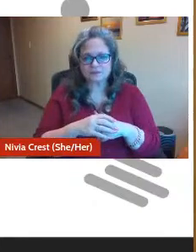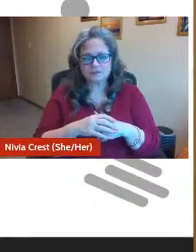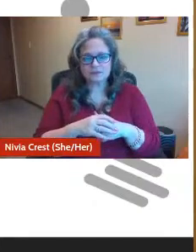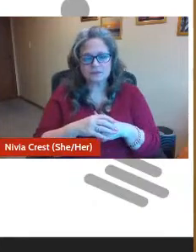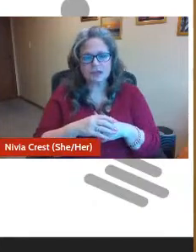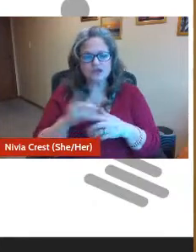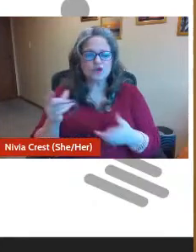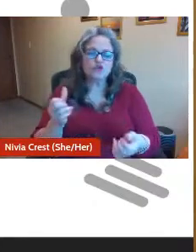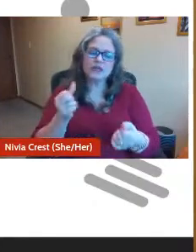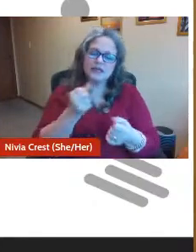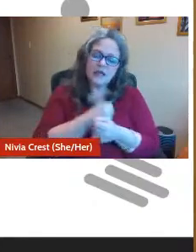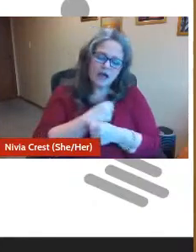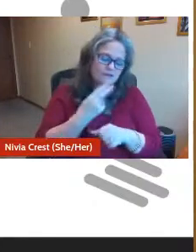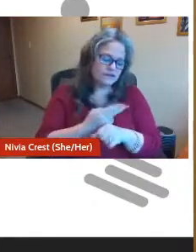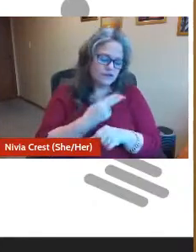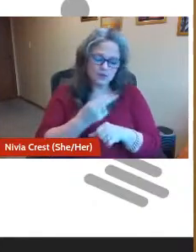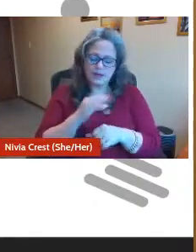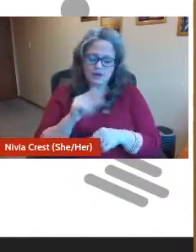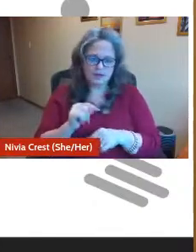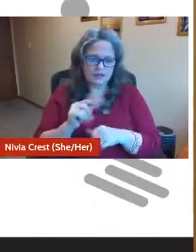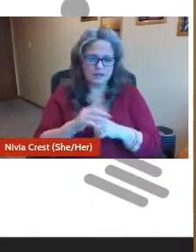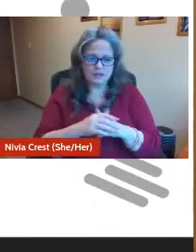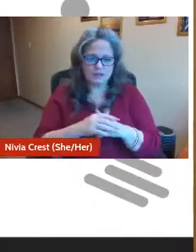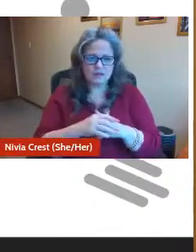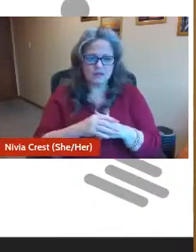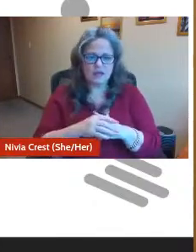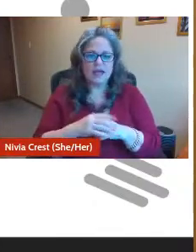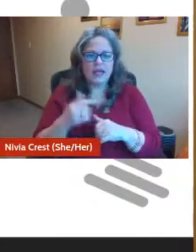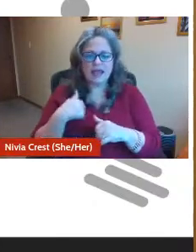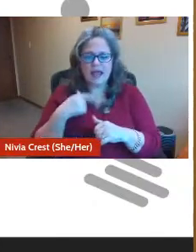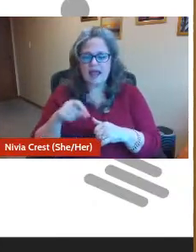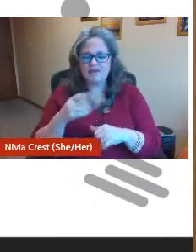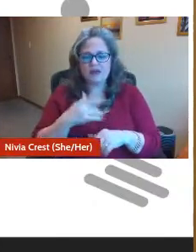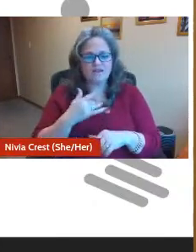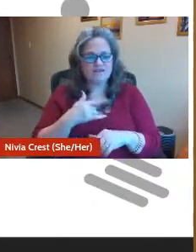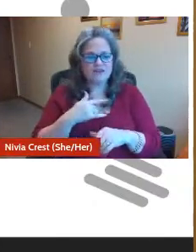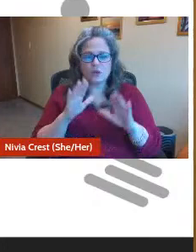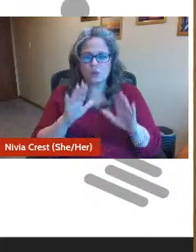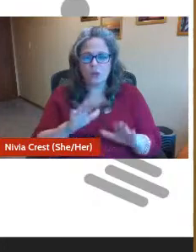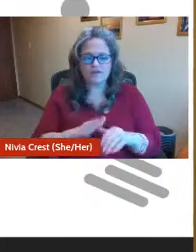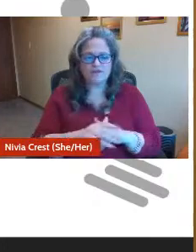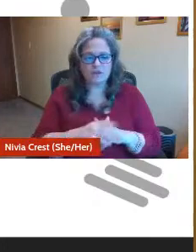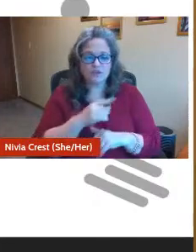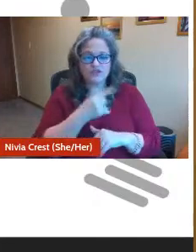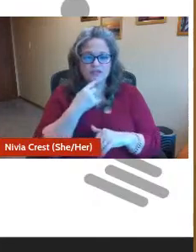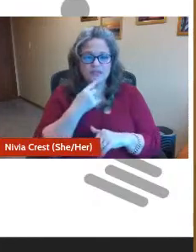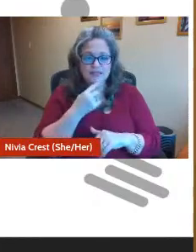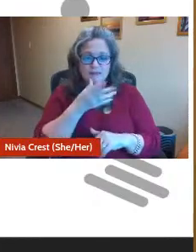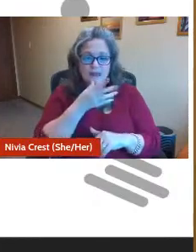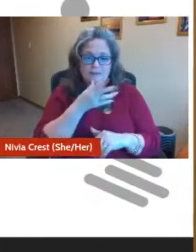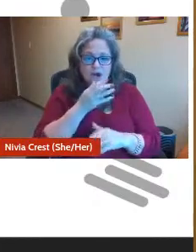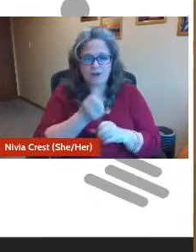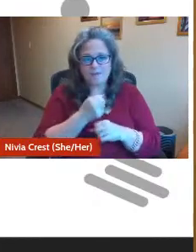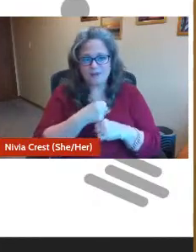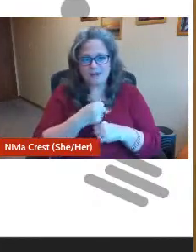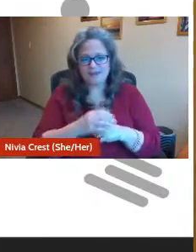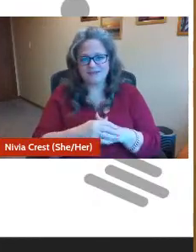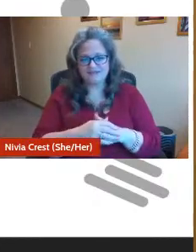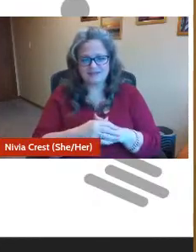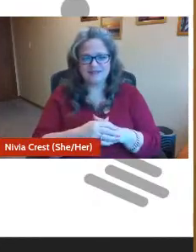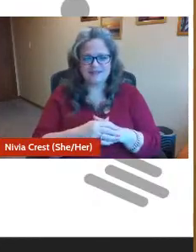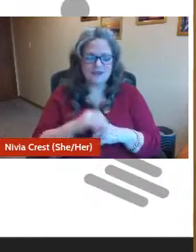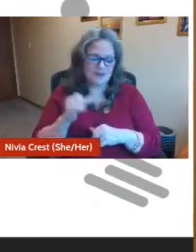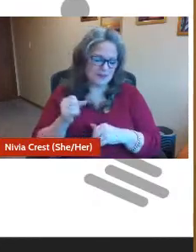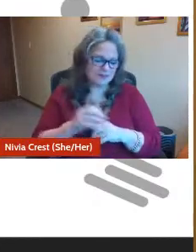she loves to wear it, and then I feel so wonderful when she says, my mommy made this. Mm. So